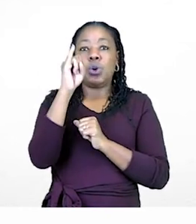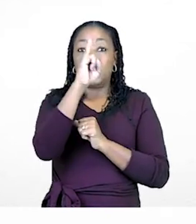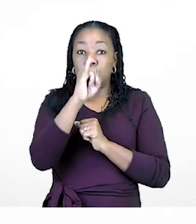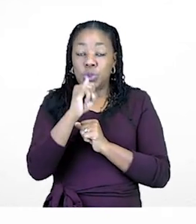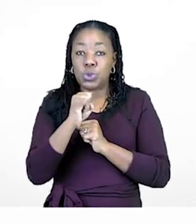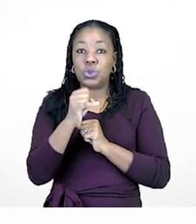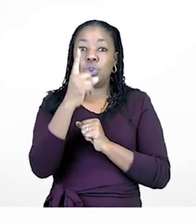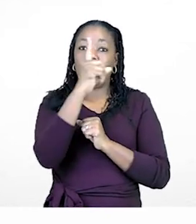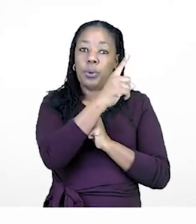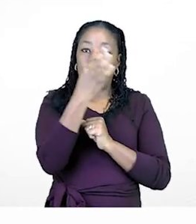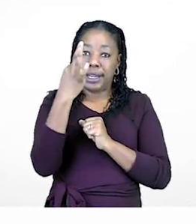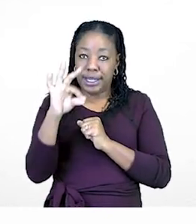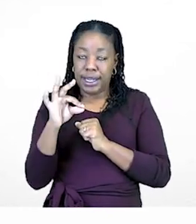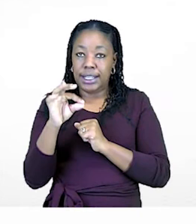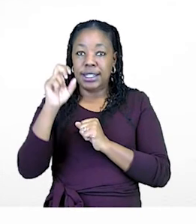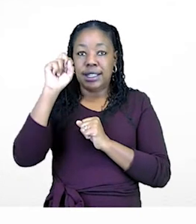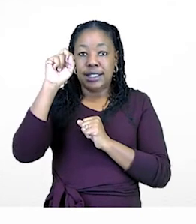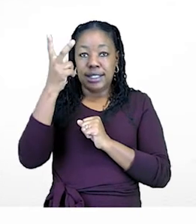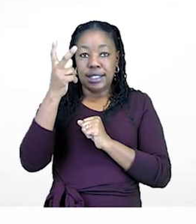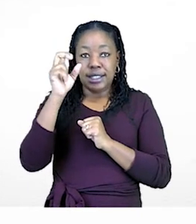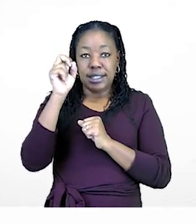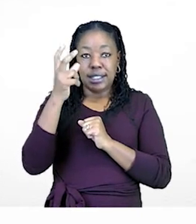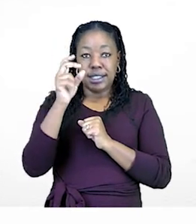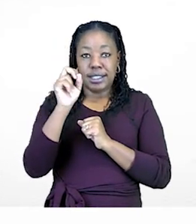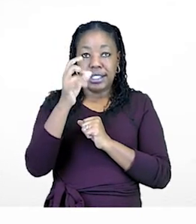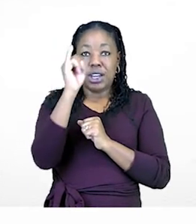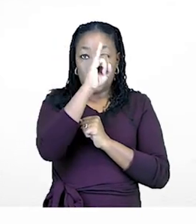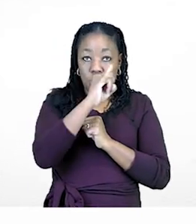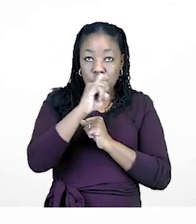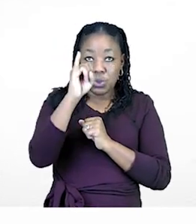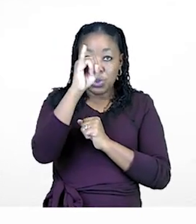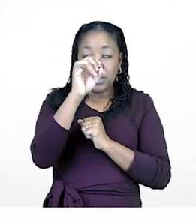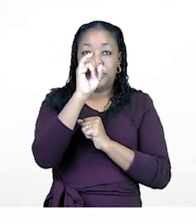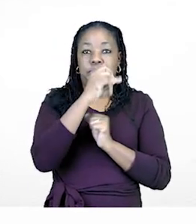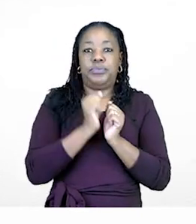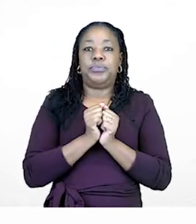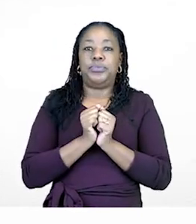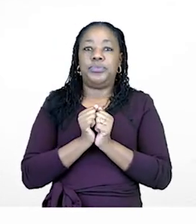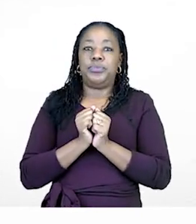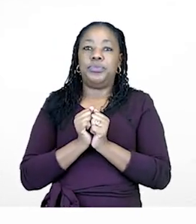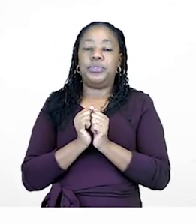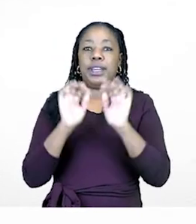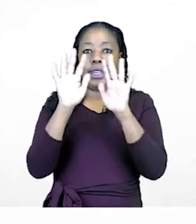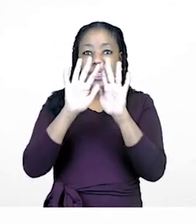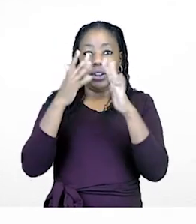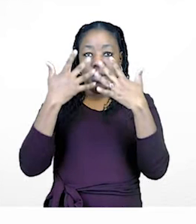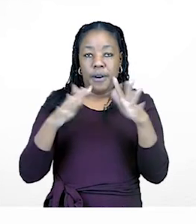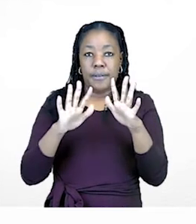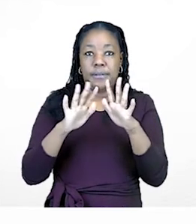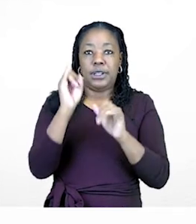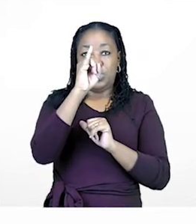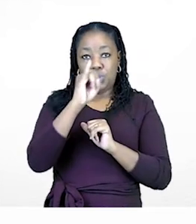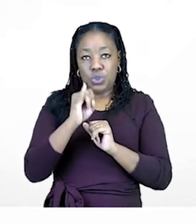have 20 small stars. And then when you are done with that, I would like you to color the